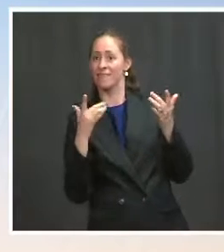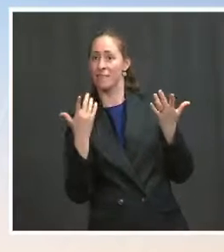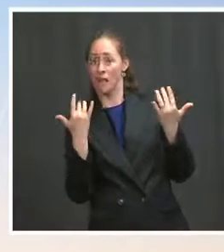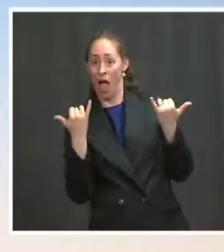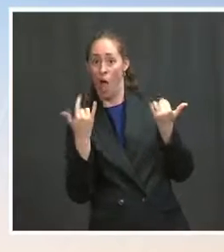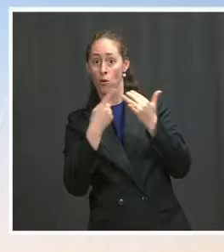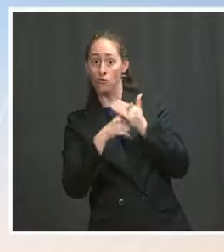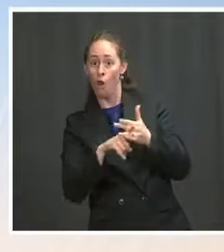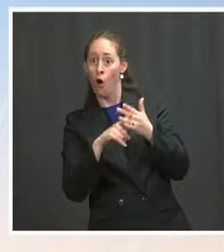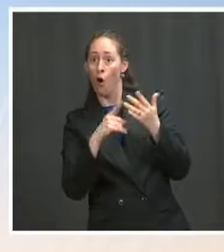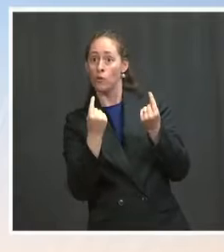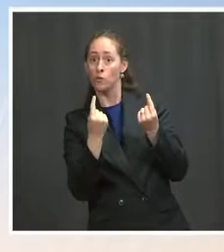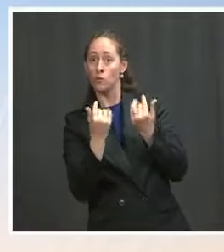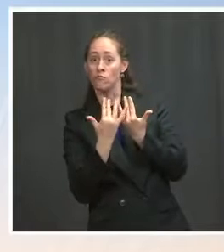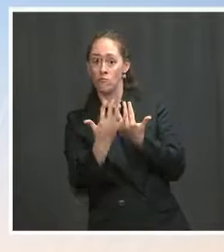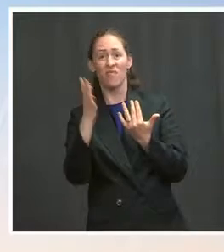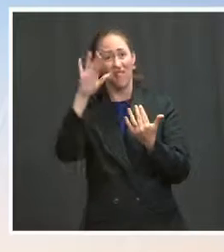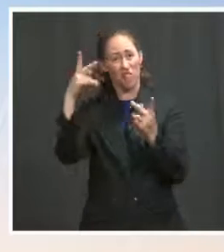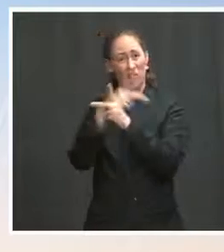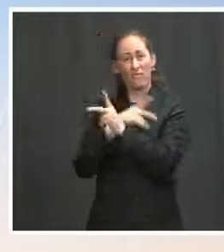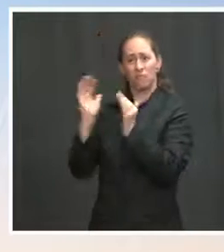season alone.